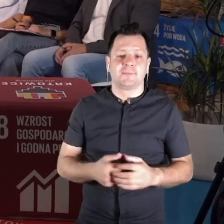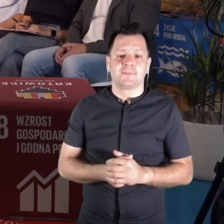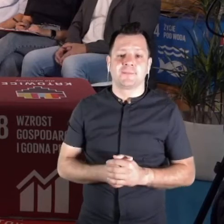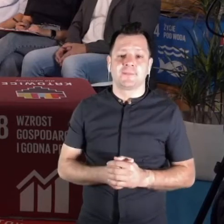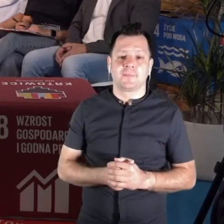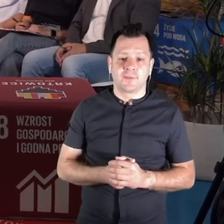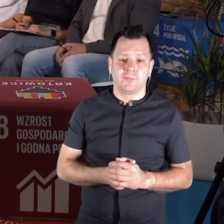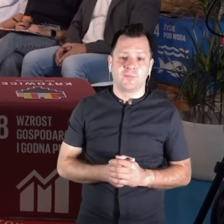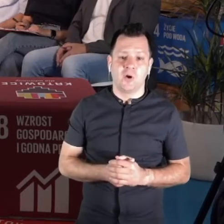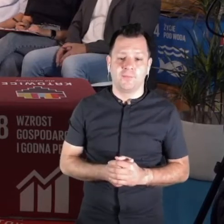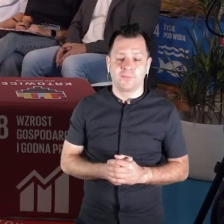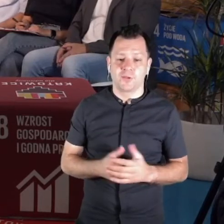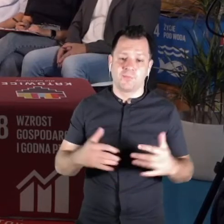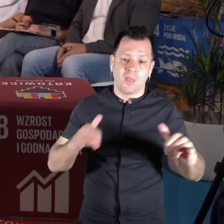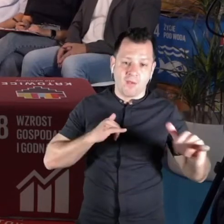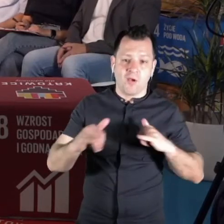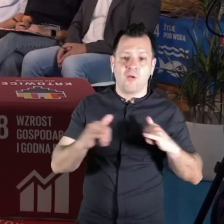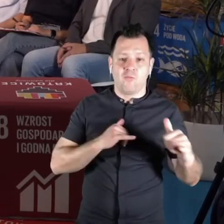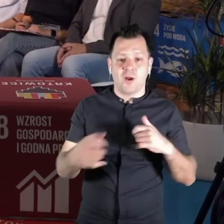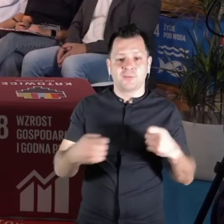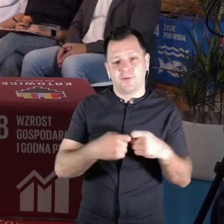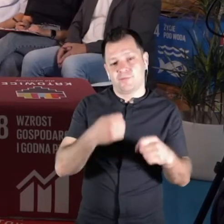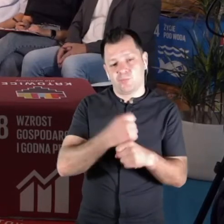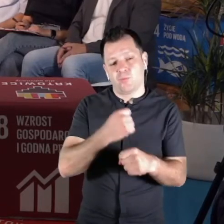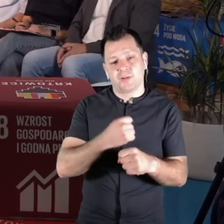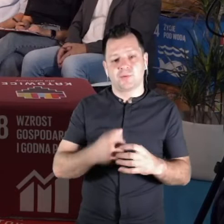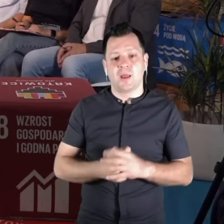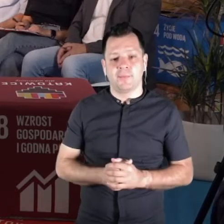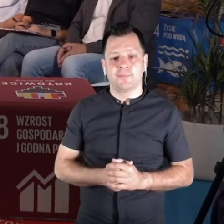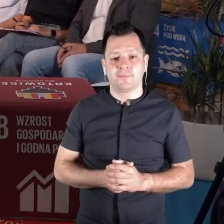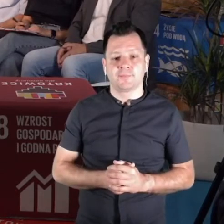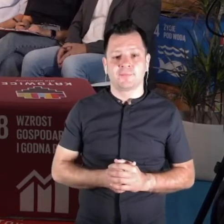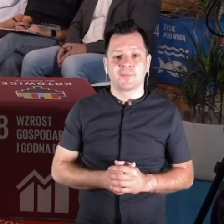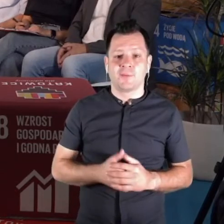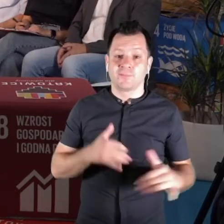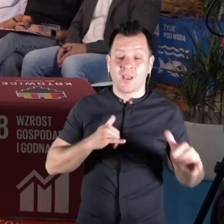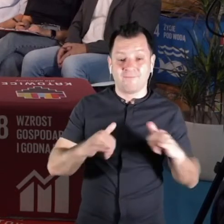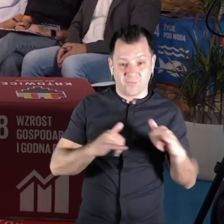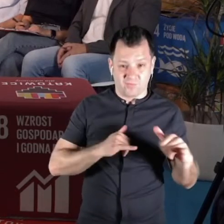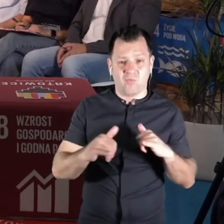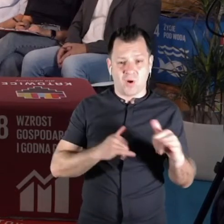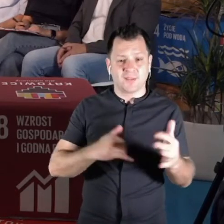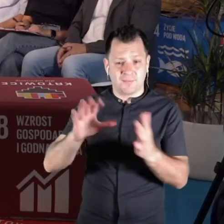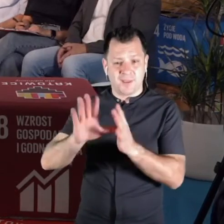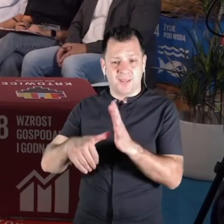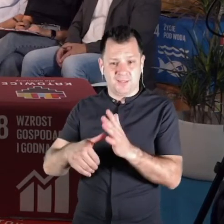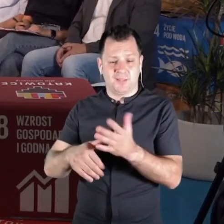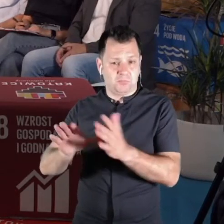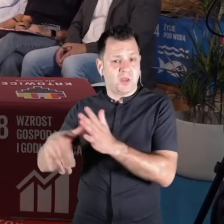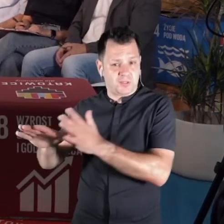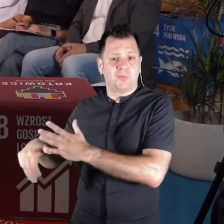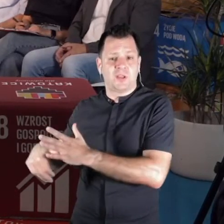for us is that the administration in many cities moves at a very lower pace, right?